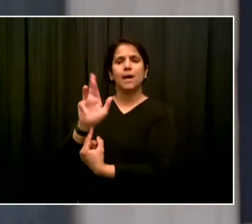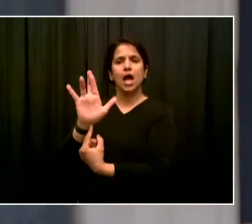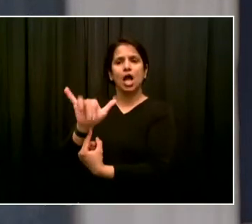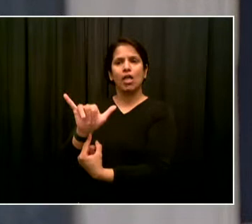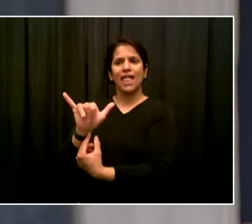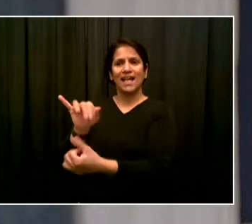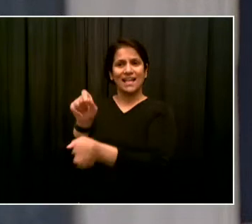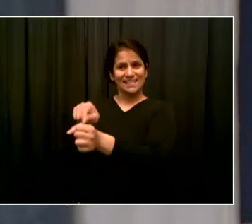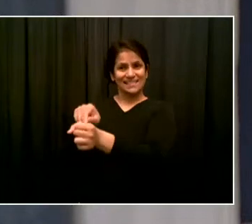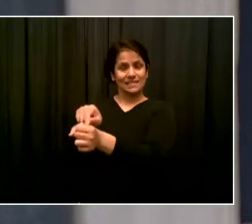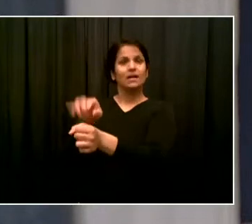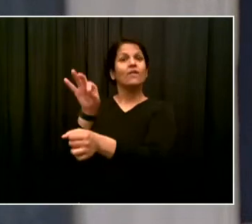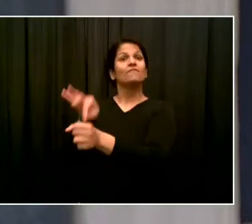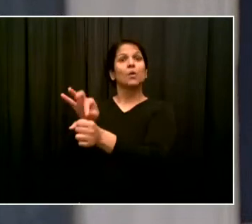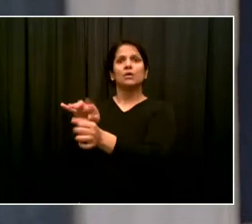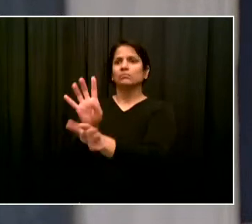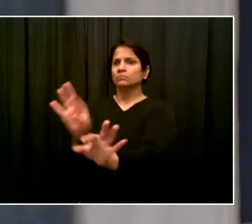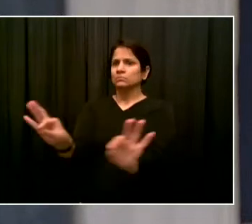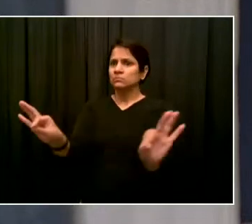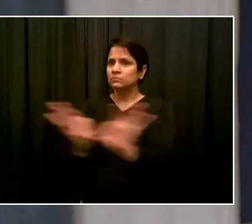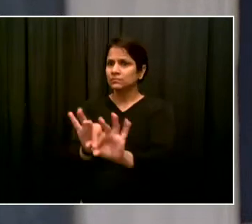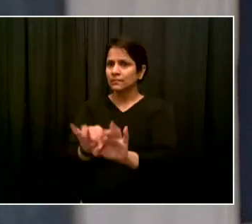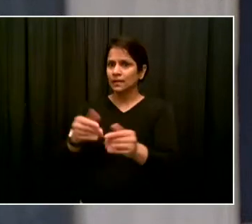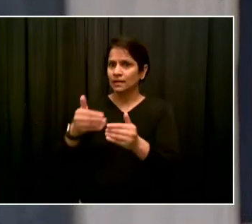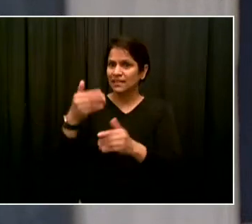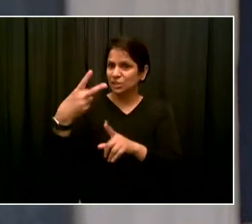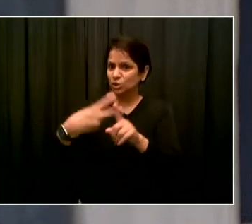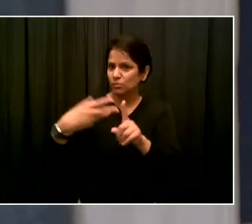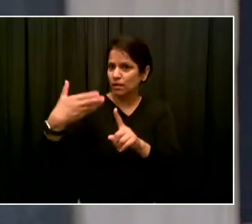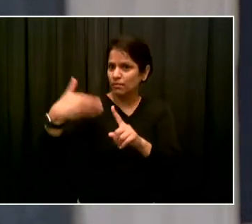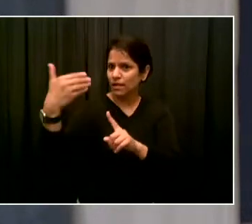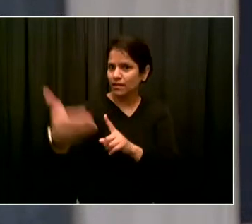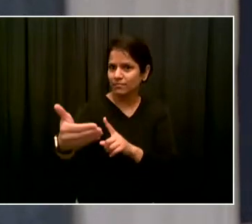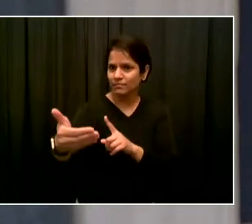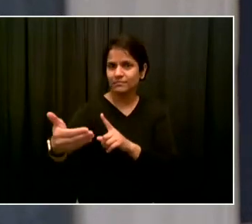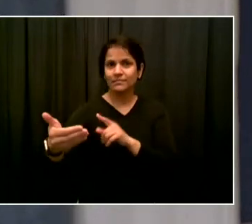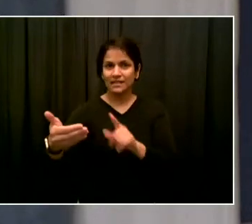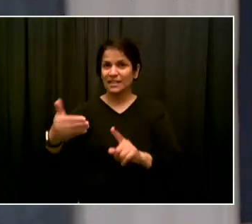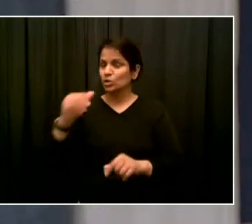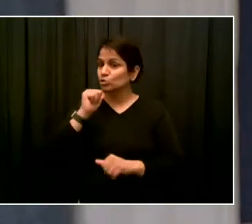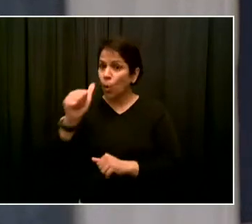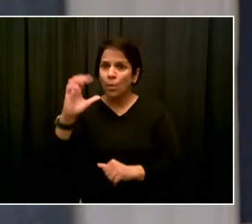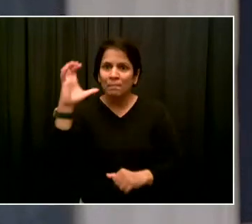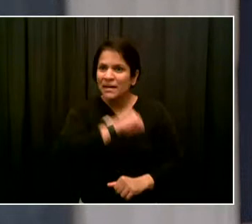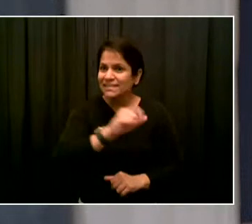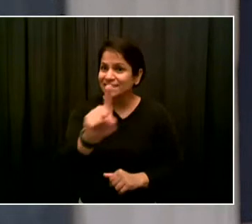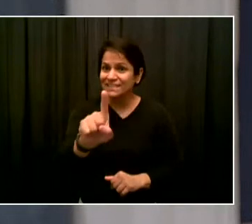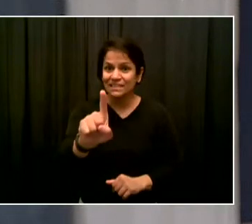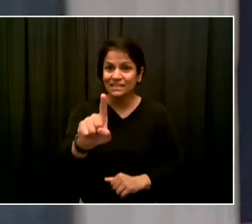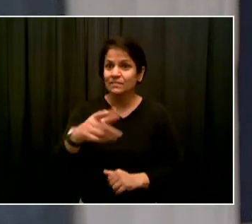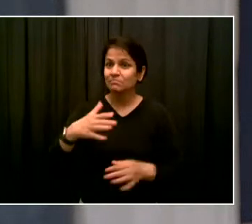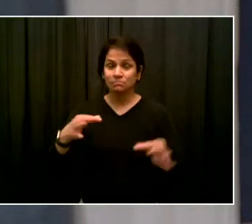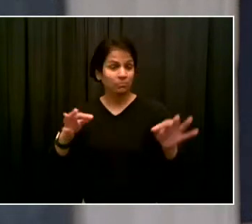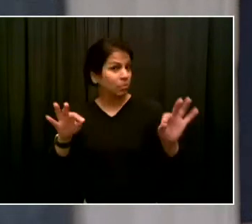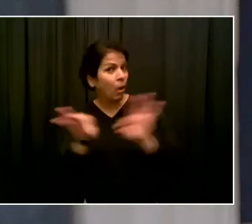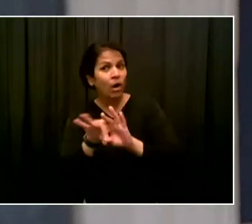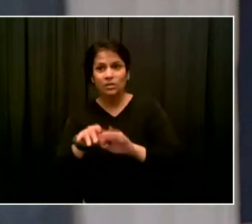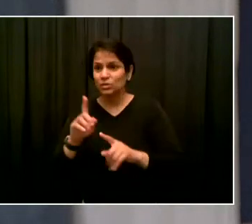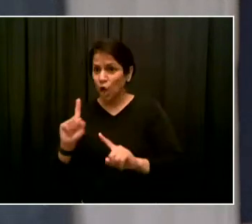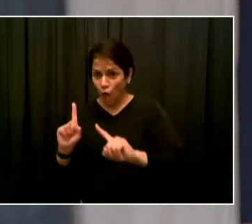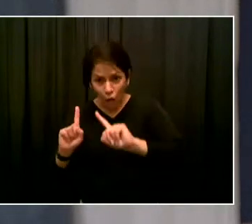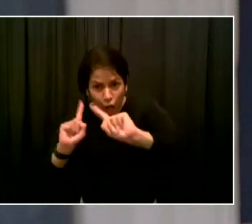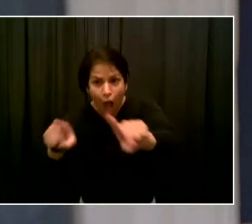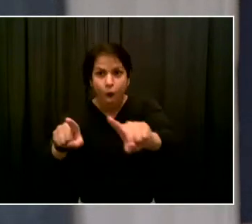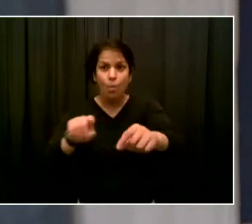more fair and equitable city. How you vote and whether you vote will have a big impact on you and your family for years to